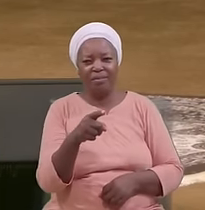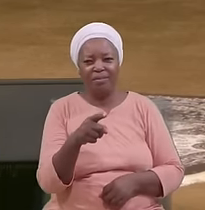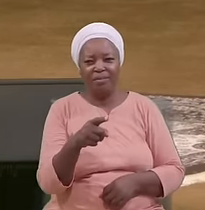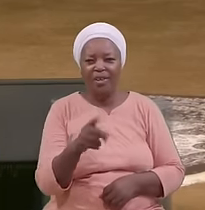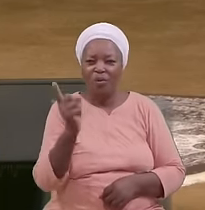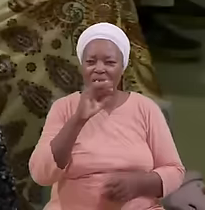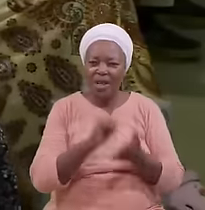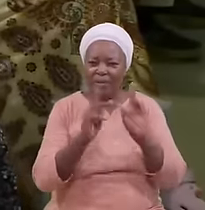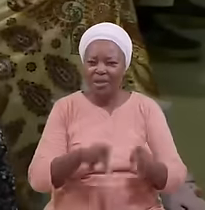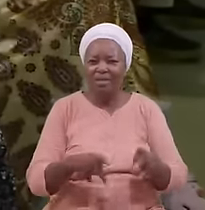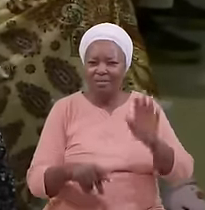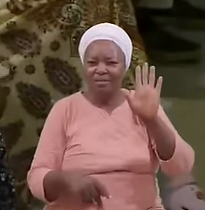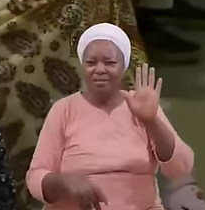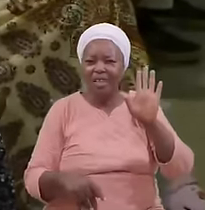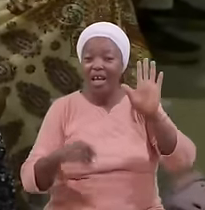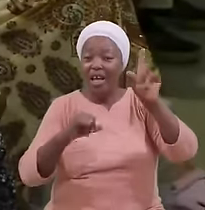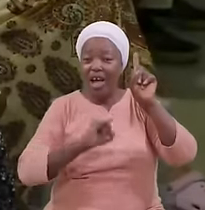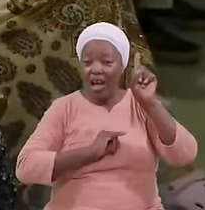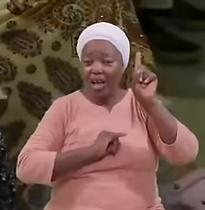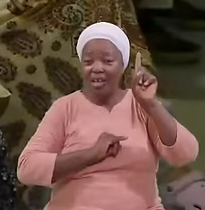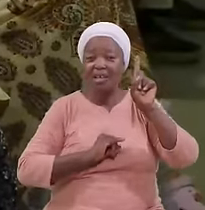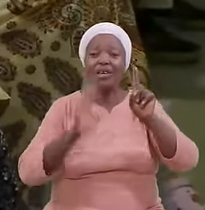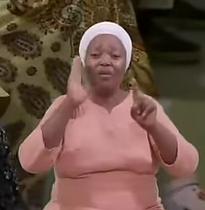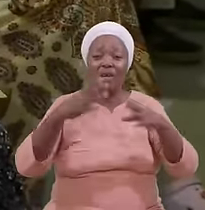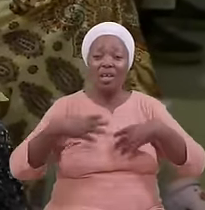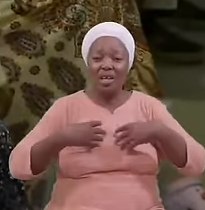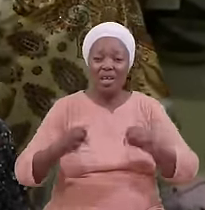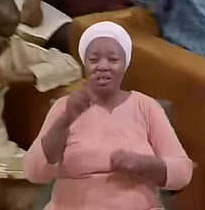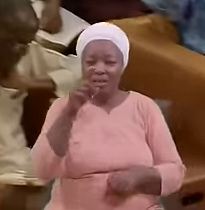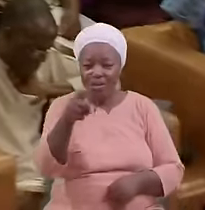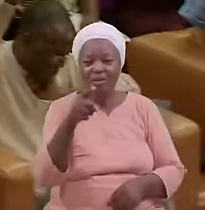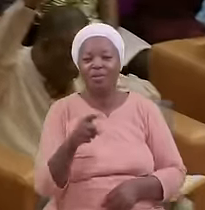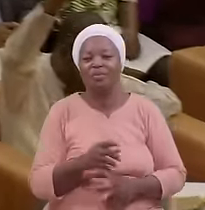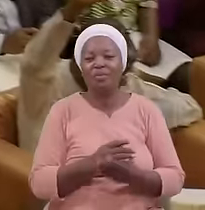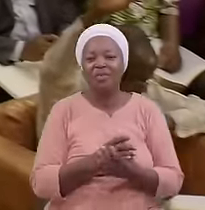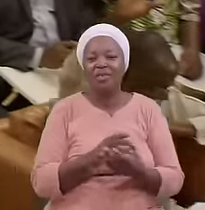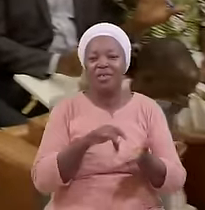Where is it? I will heal thee.